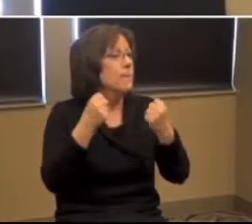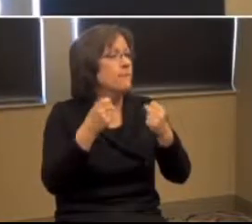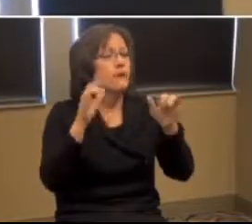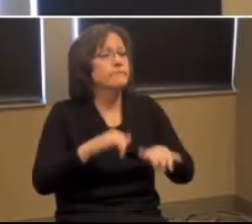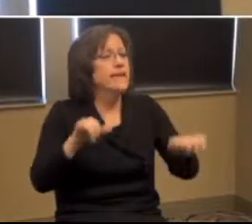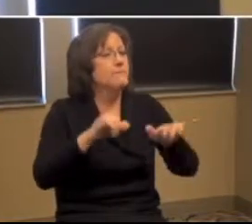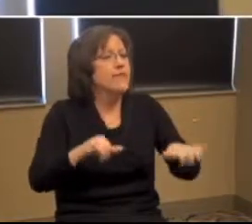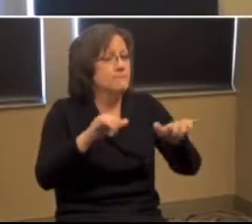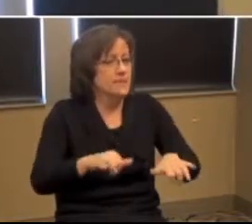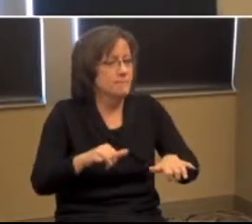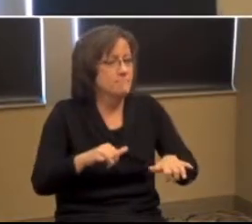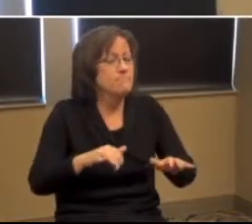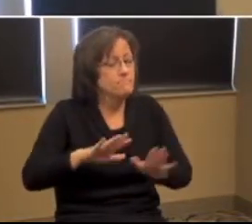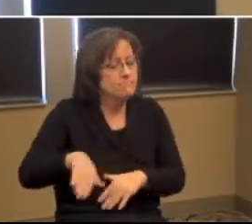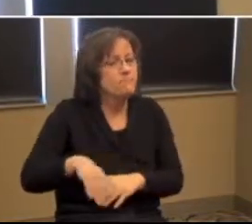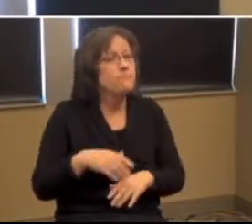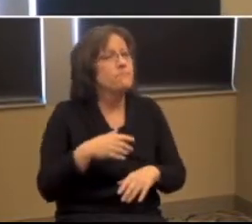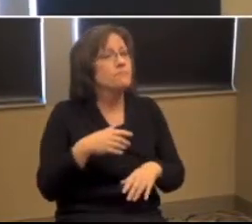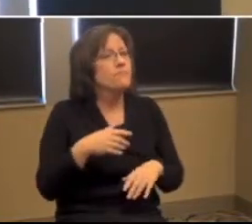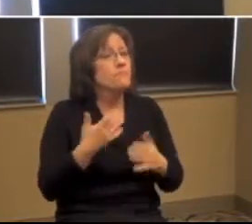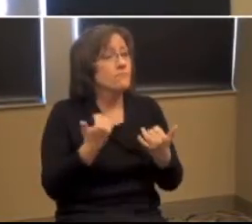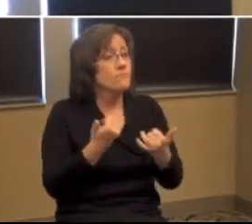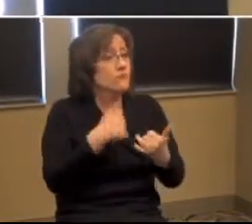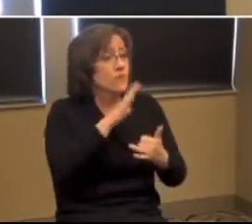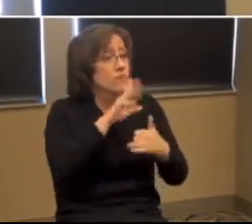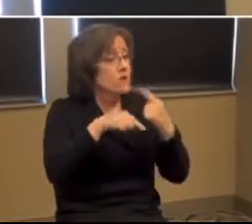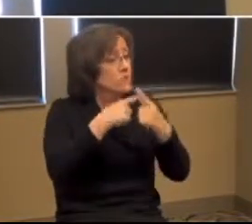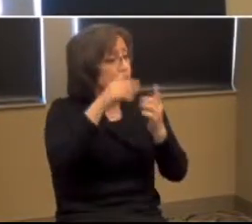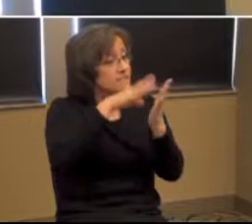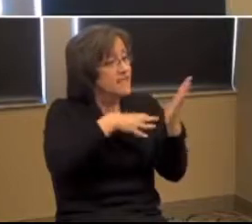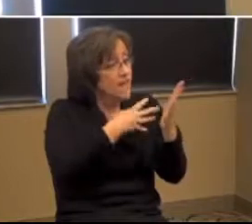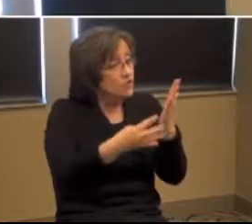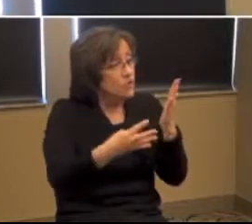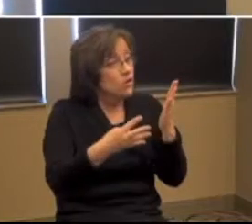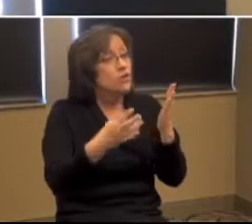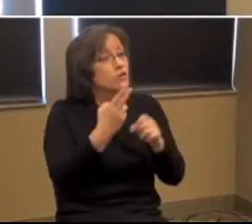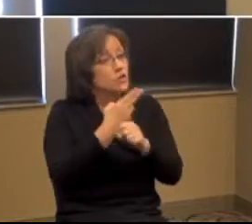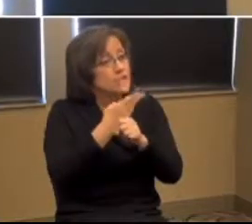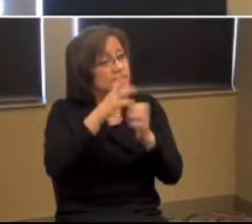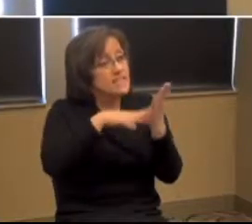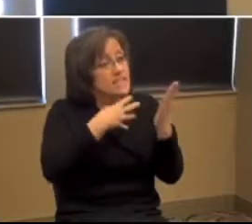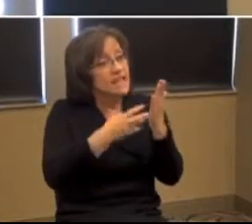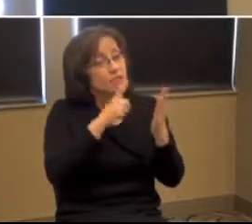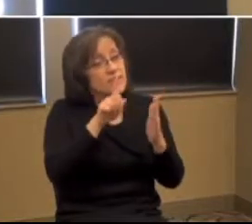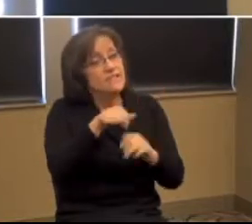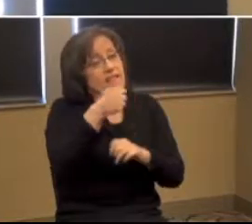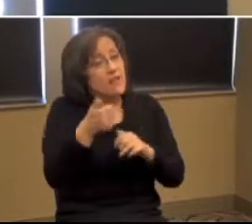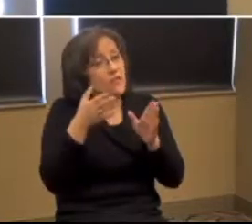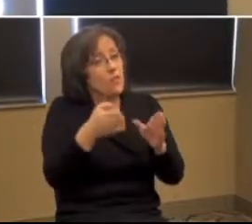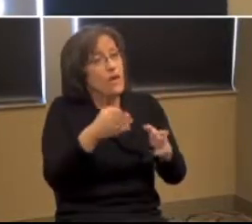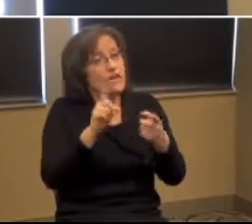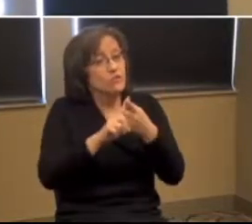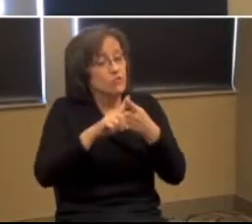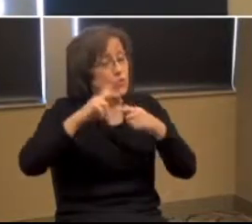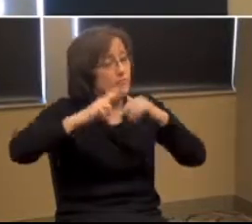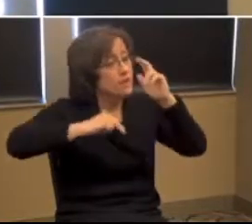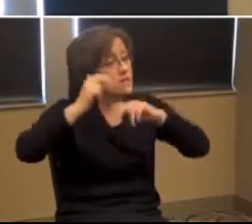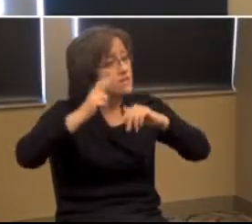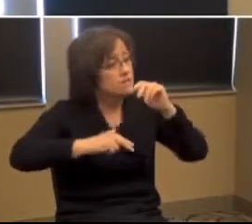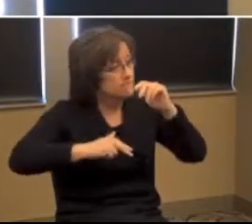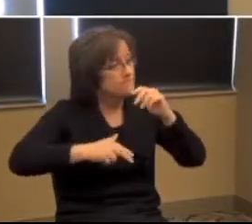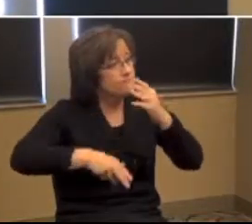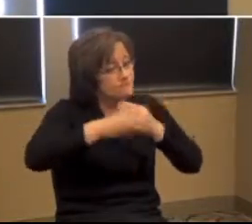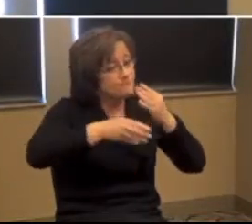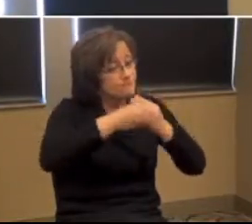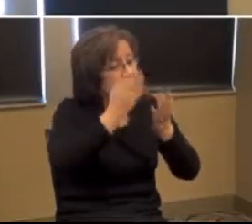going to talk about schedules. And so using schedules are another way to build in flexibility, to step away from some